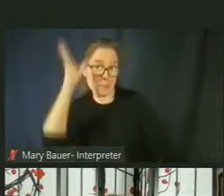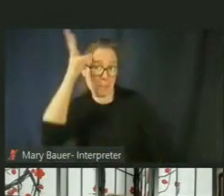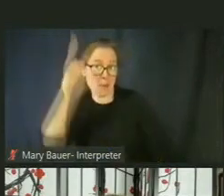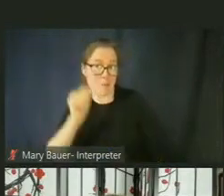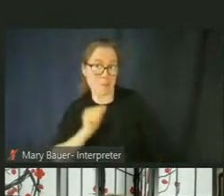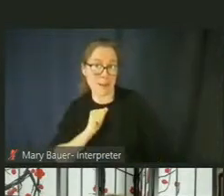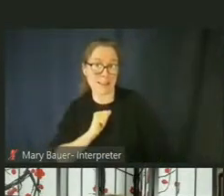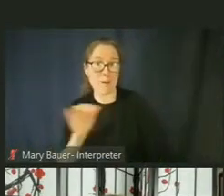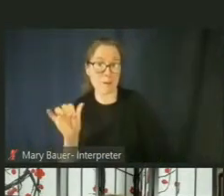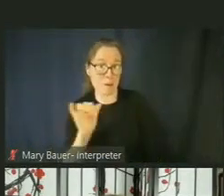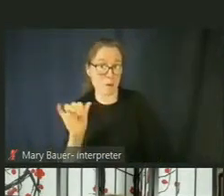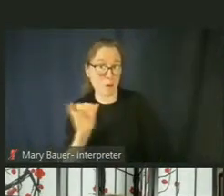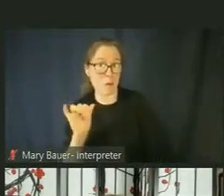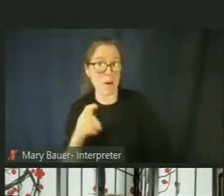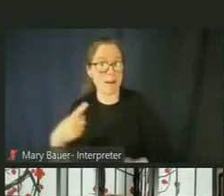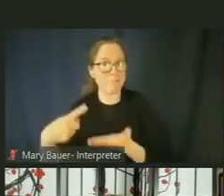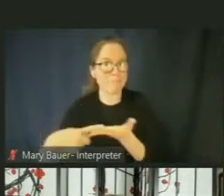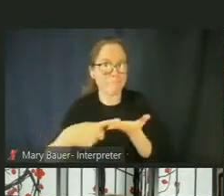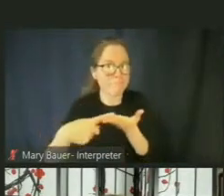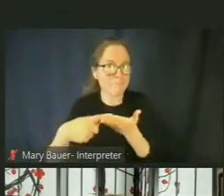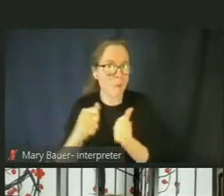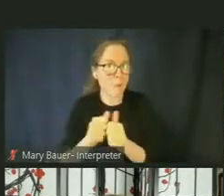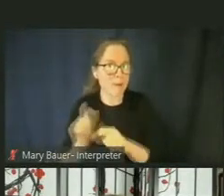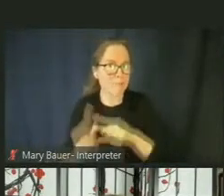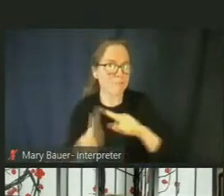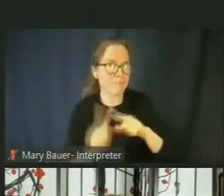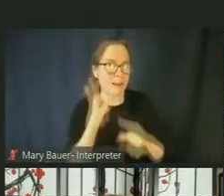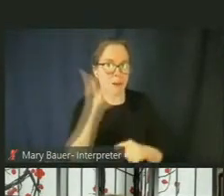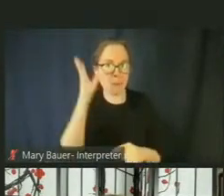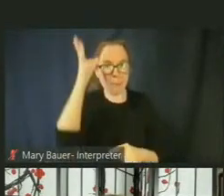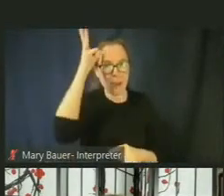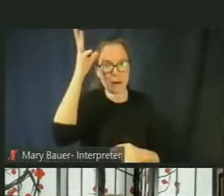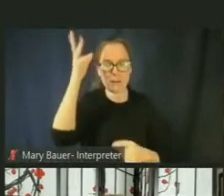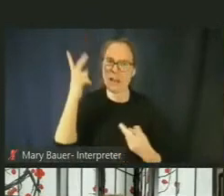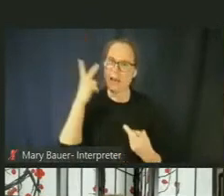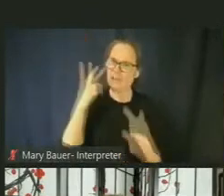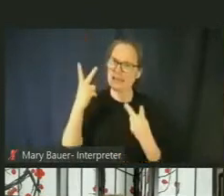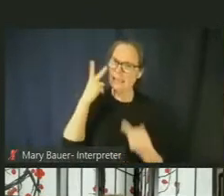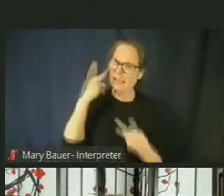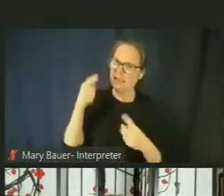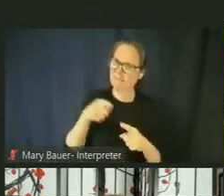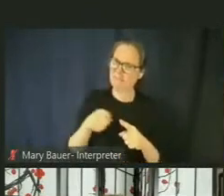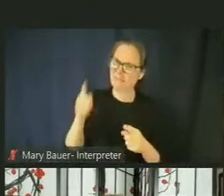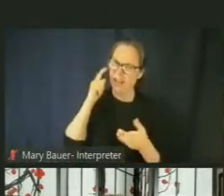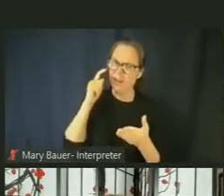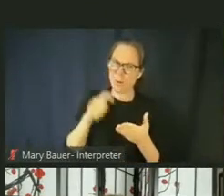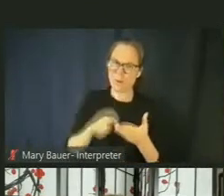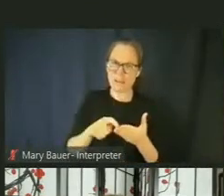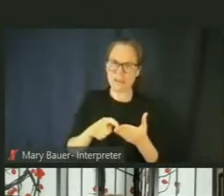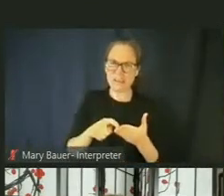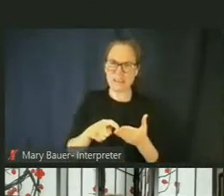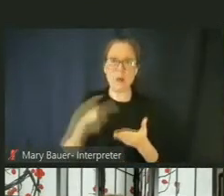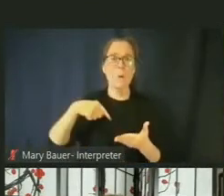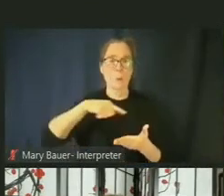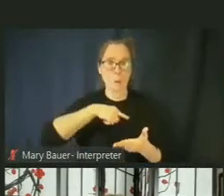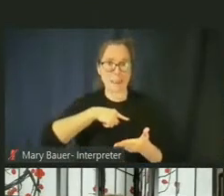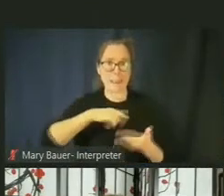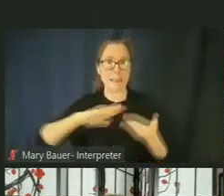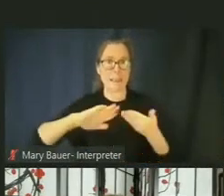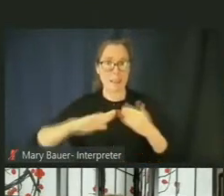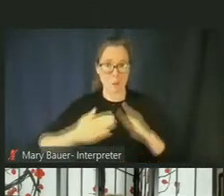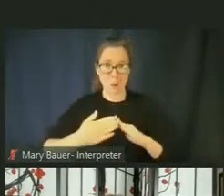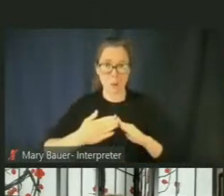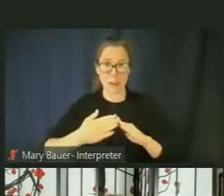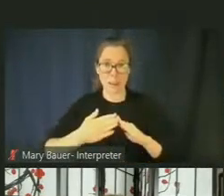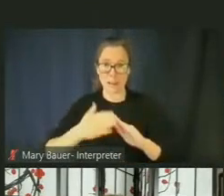those conversations and talking to parents, I've seen too that we as a community and public,